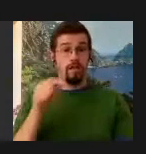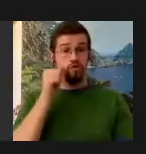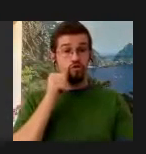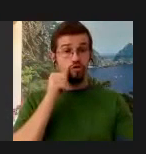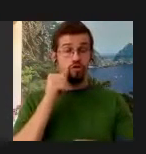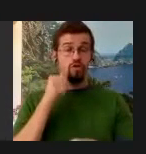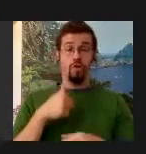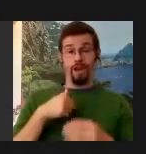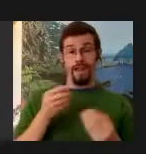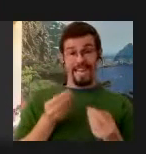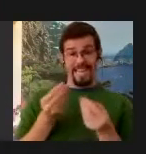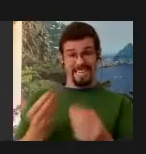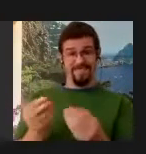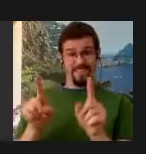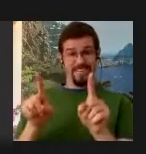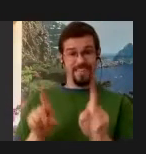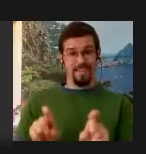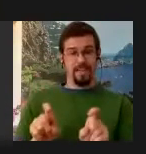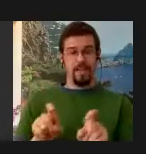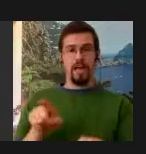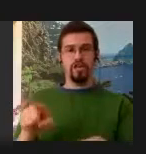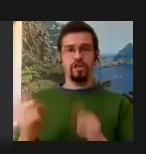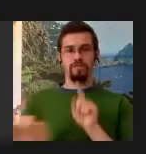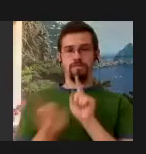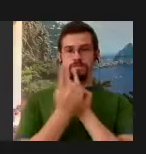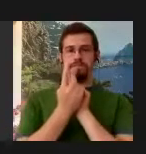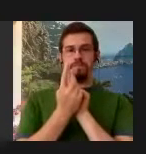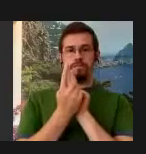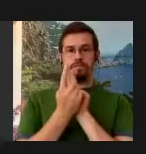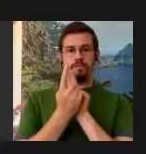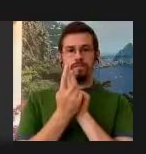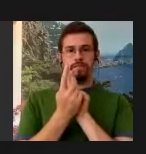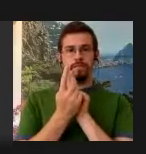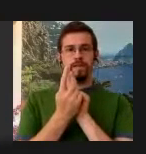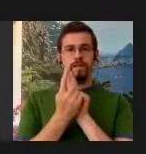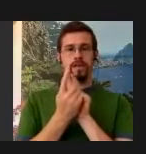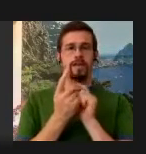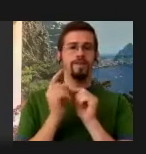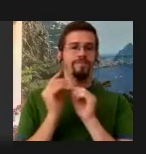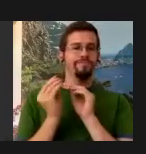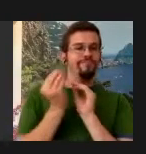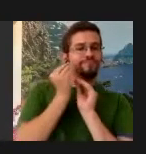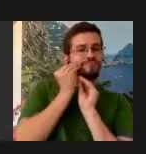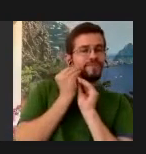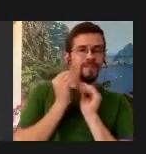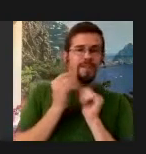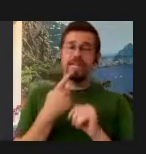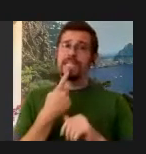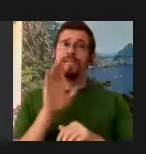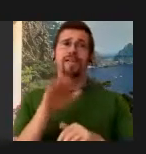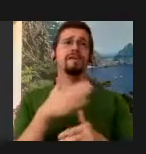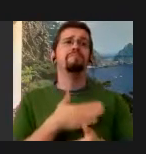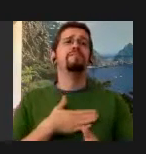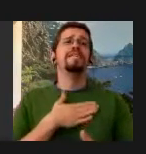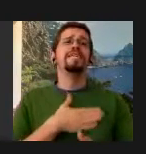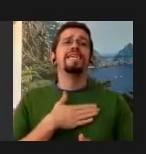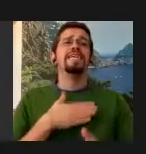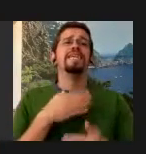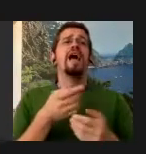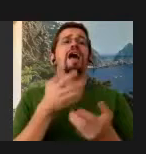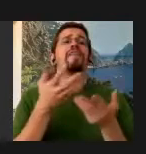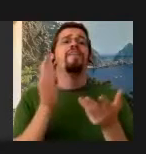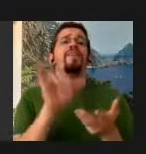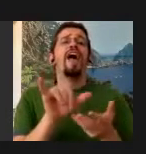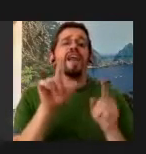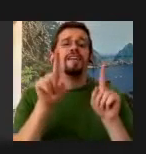when I gave her the exam, she came to me and she kissed me and she said to me, please give me this exam. I want